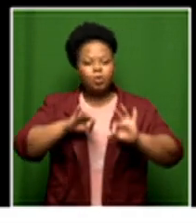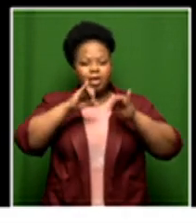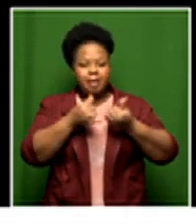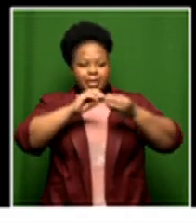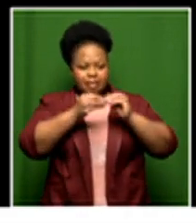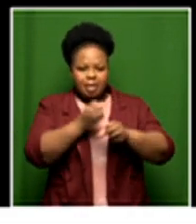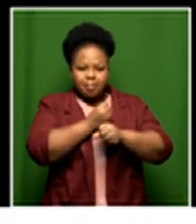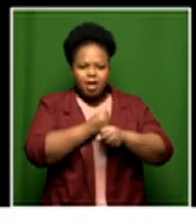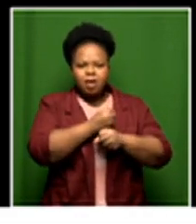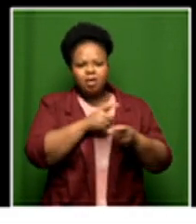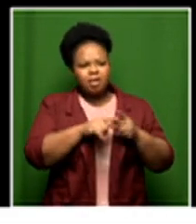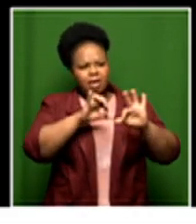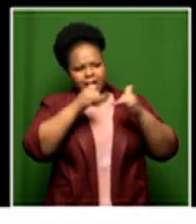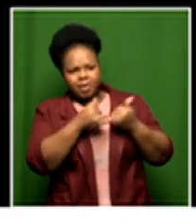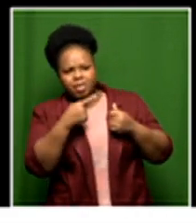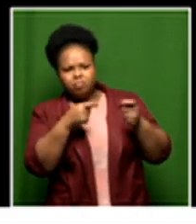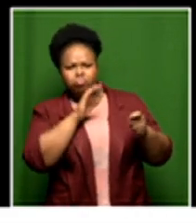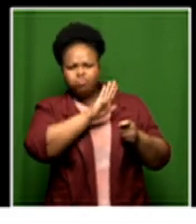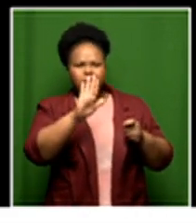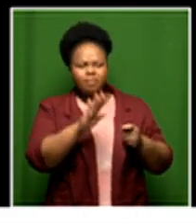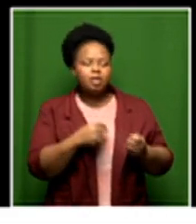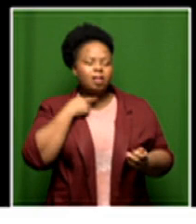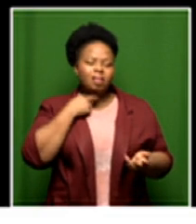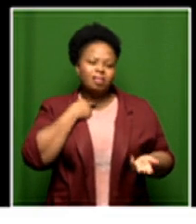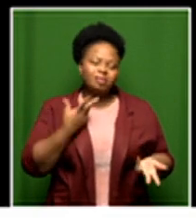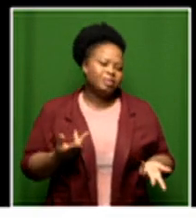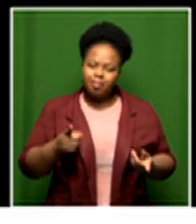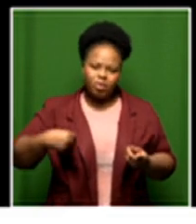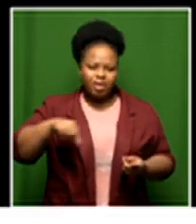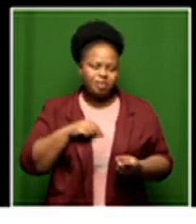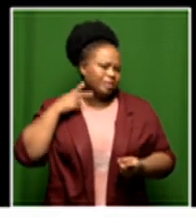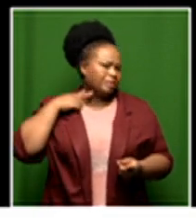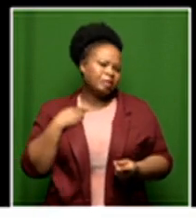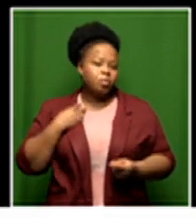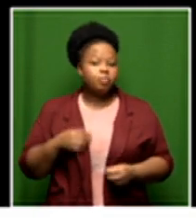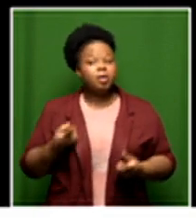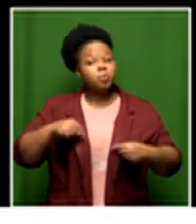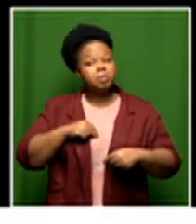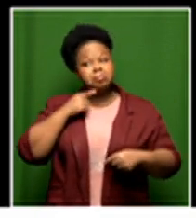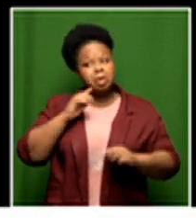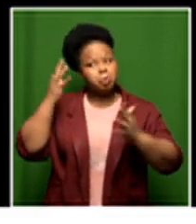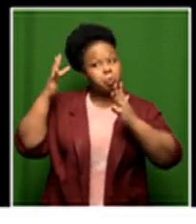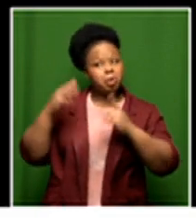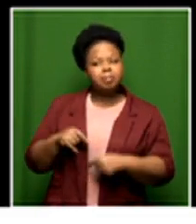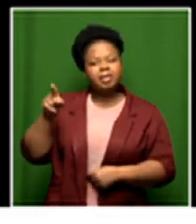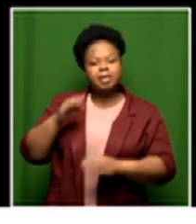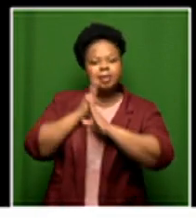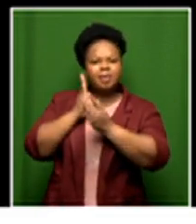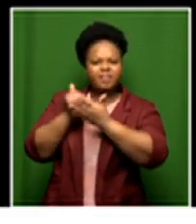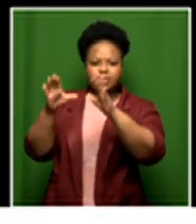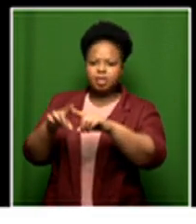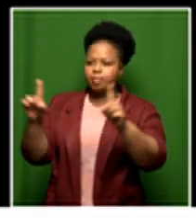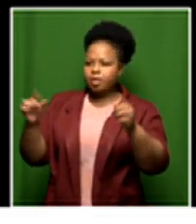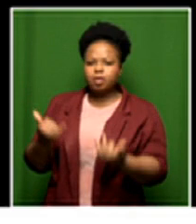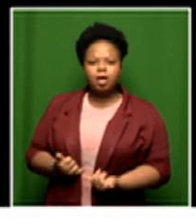wholesalers also failing us in the private sector. So we're always saying the private sector is so good, but look at the flu vaccines. And